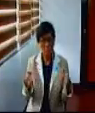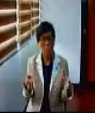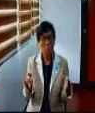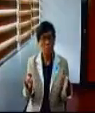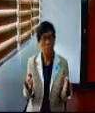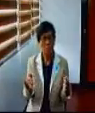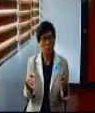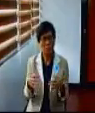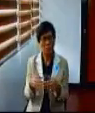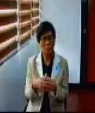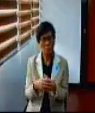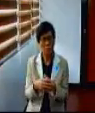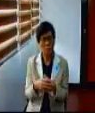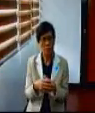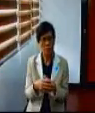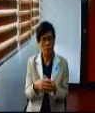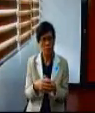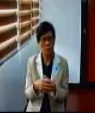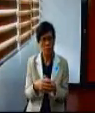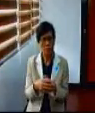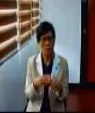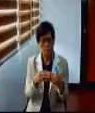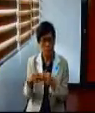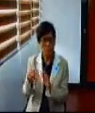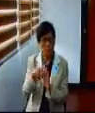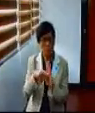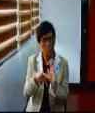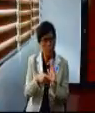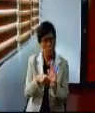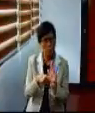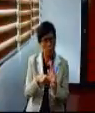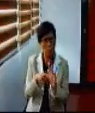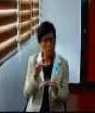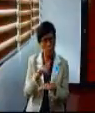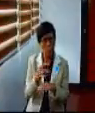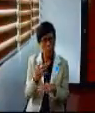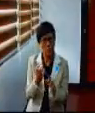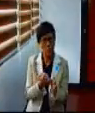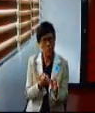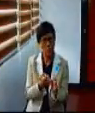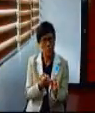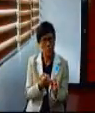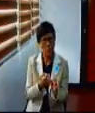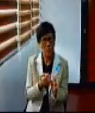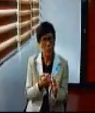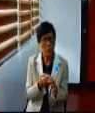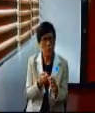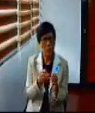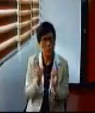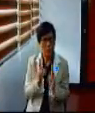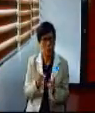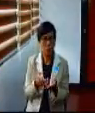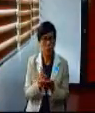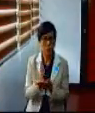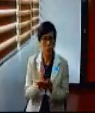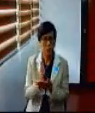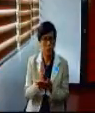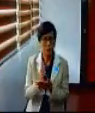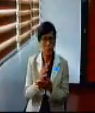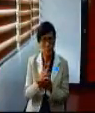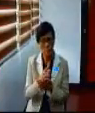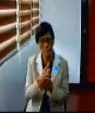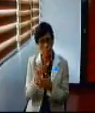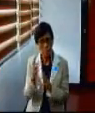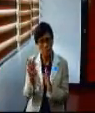rights, the guiding principles captures every known human rights, because the International Bill of